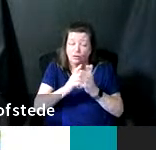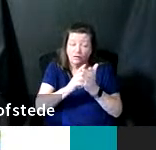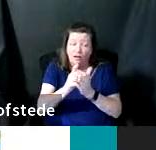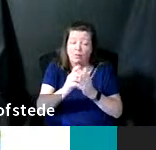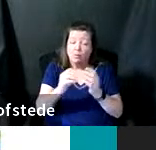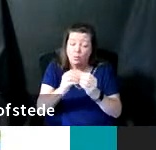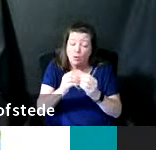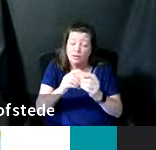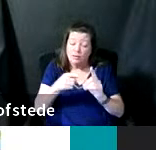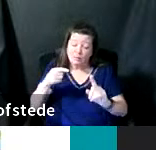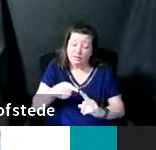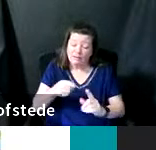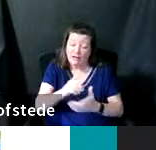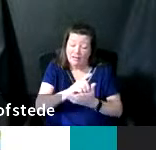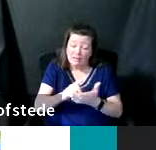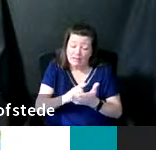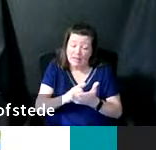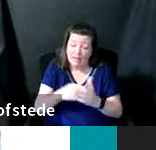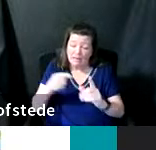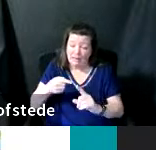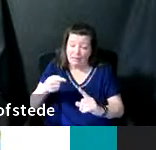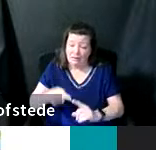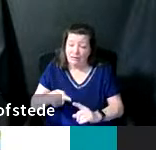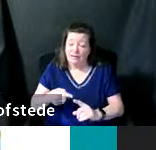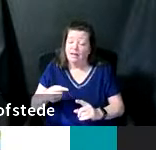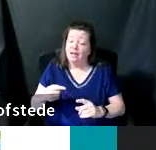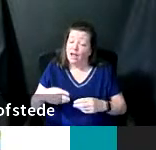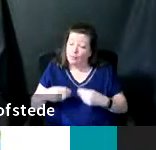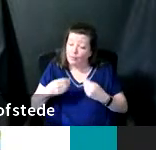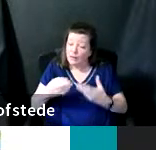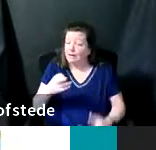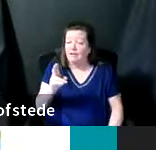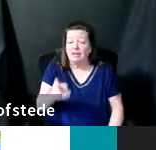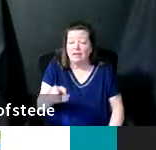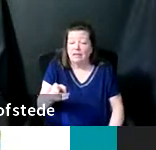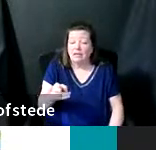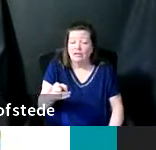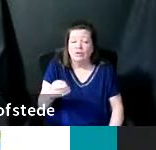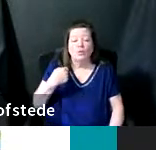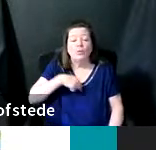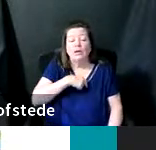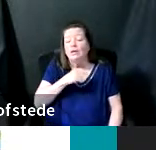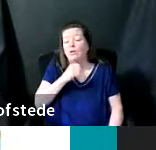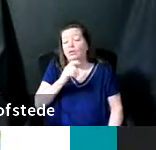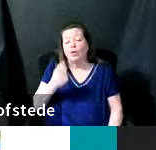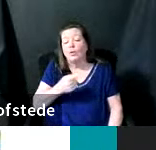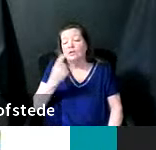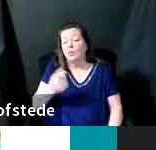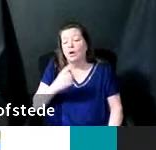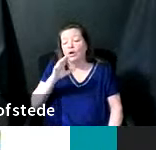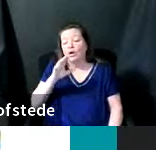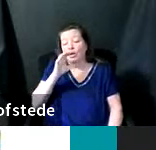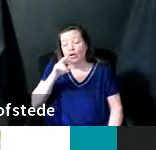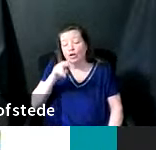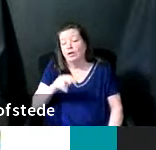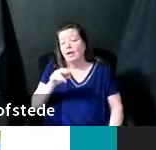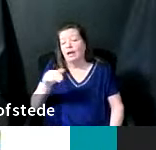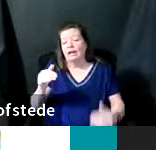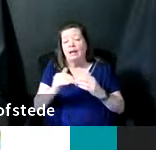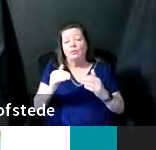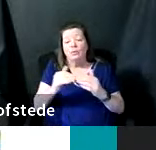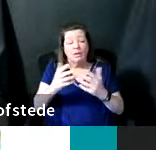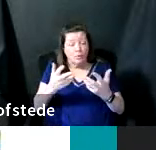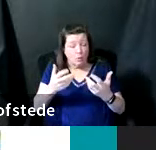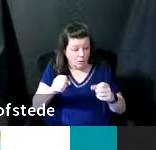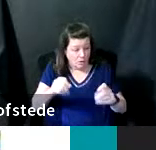details. So given the history we just reviewed, we're not simply looking at equity. We'd also love to have the opportunity to work with you